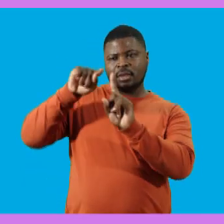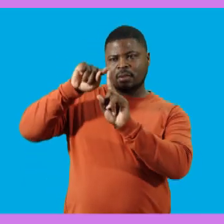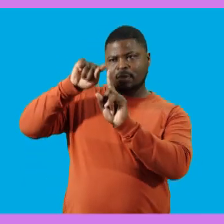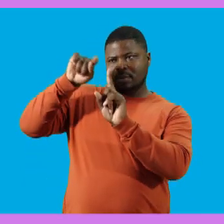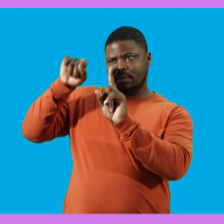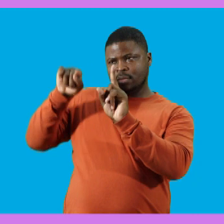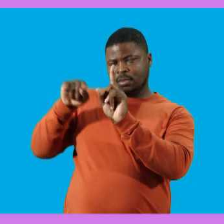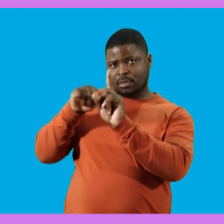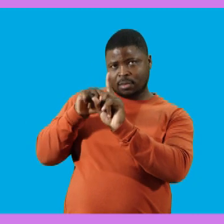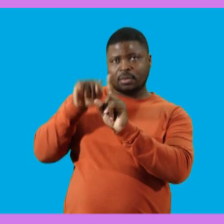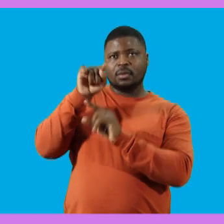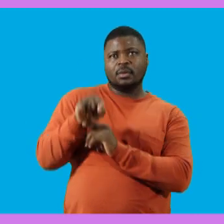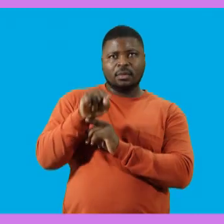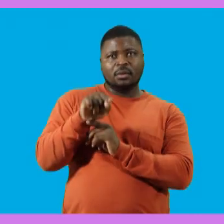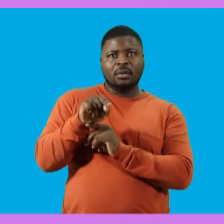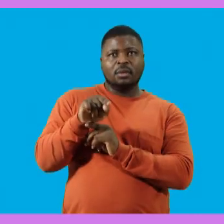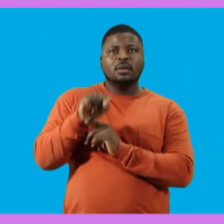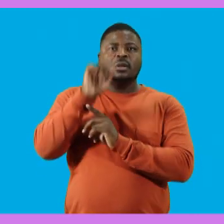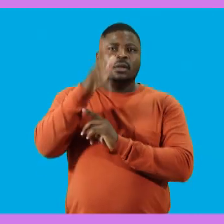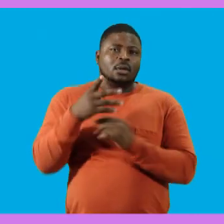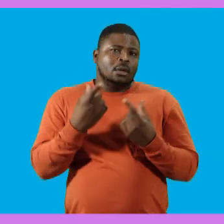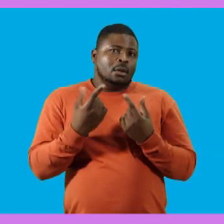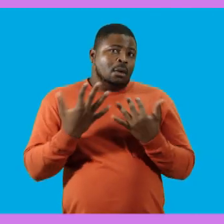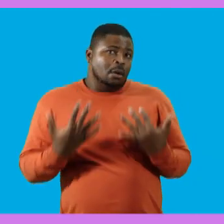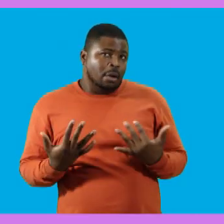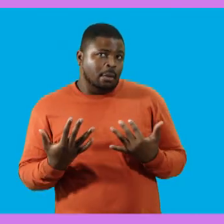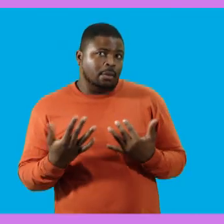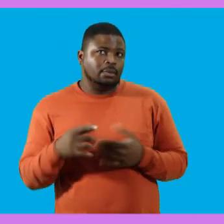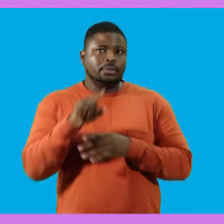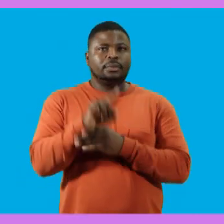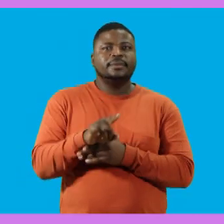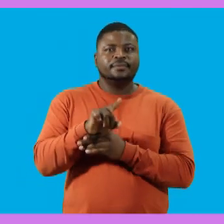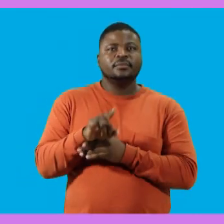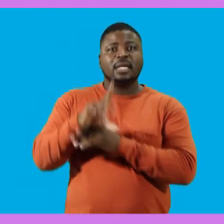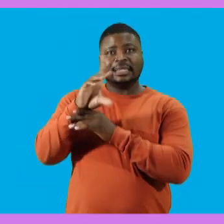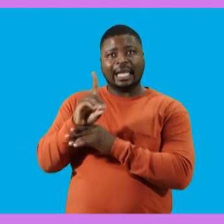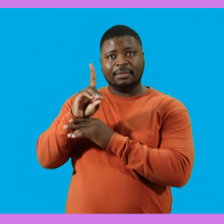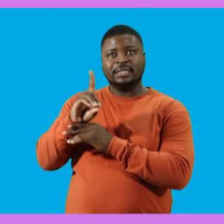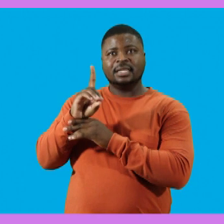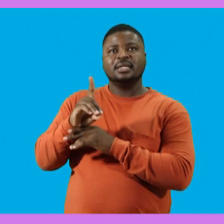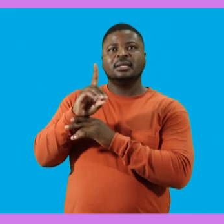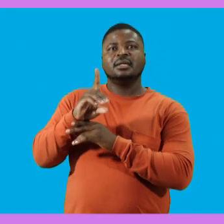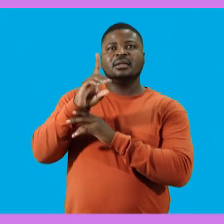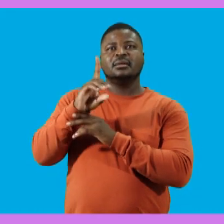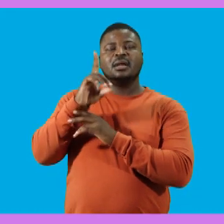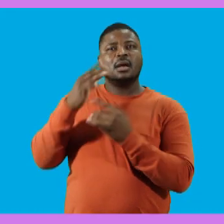diameter of the circle is going to be this side 15